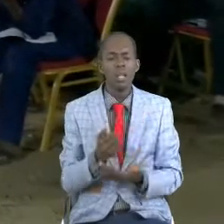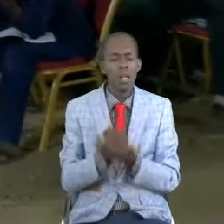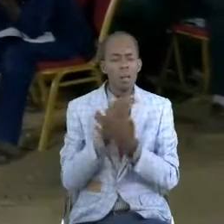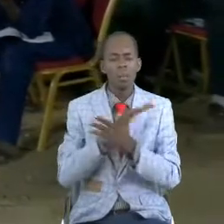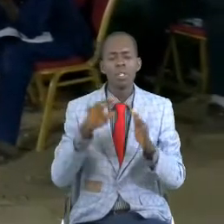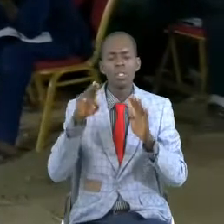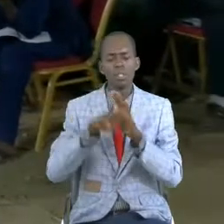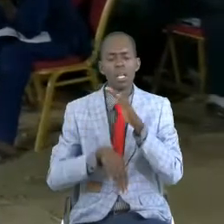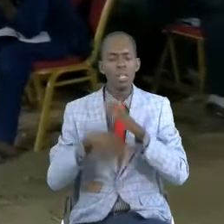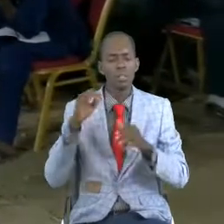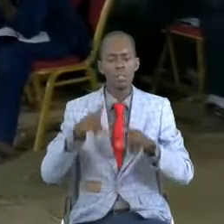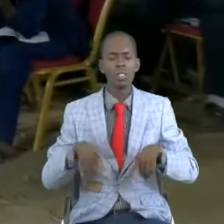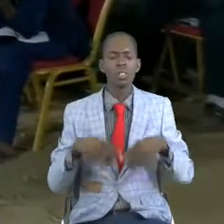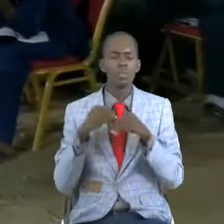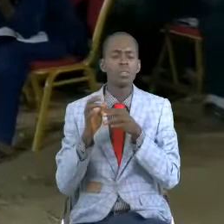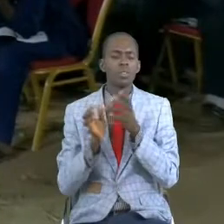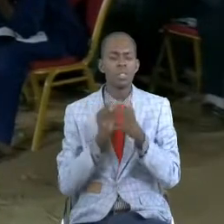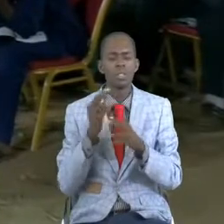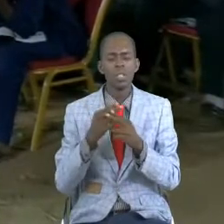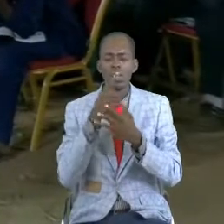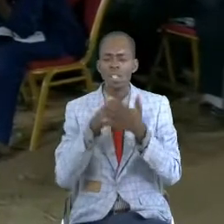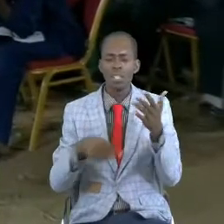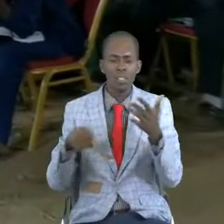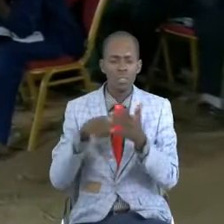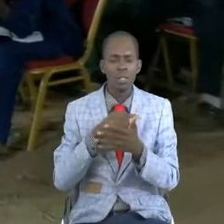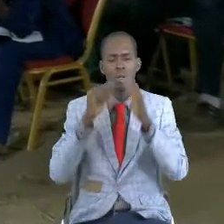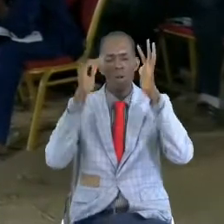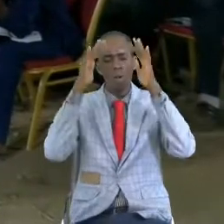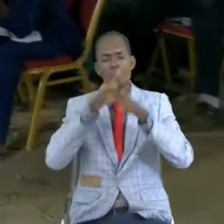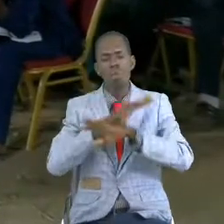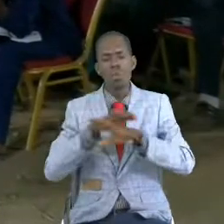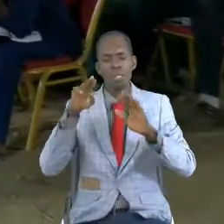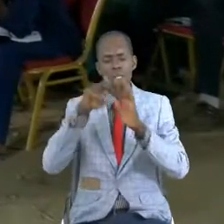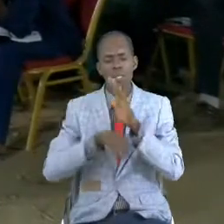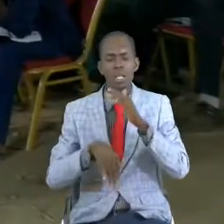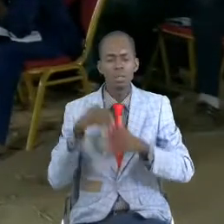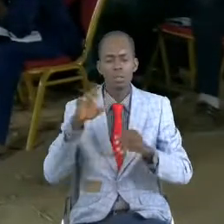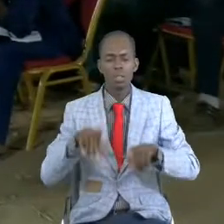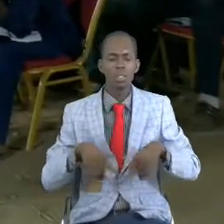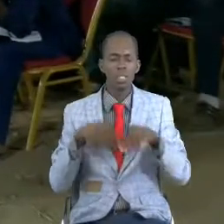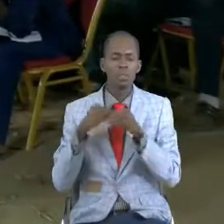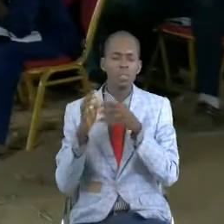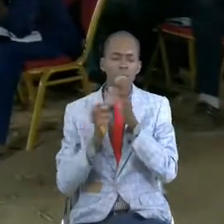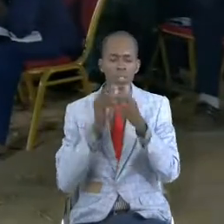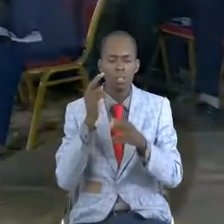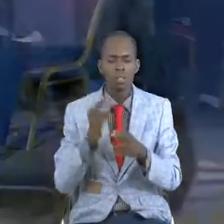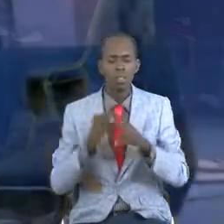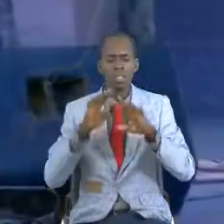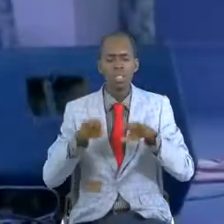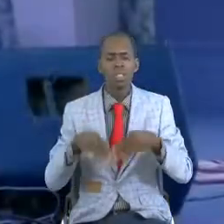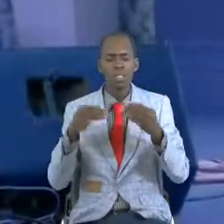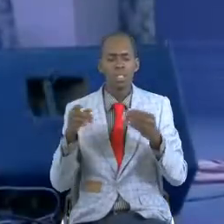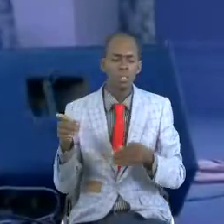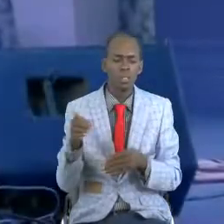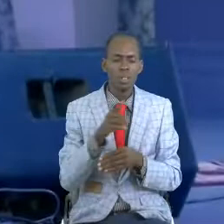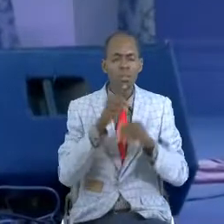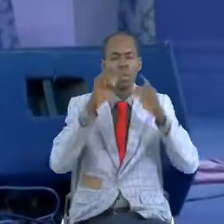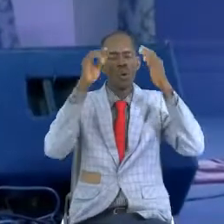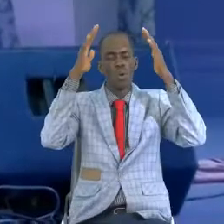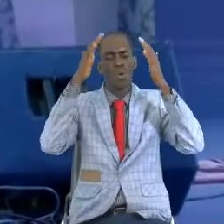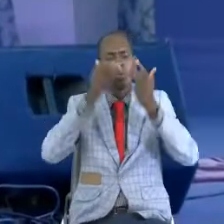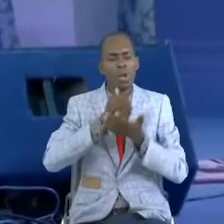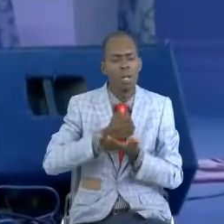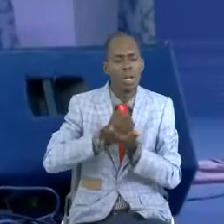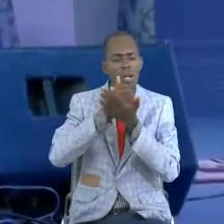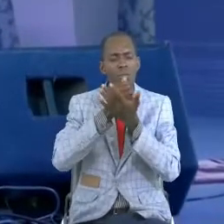their lives counsel hopelessness away from their lives grant them hope health harmony